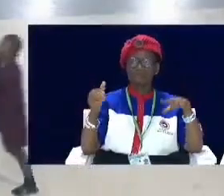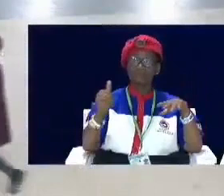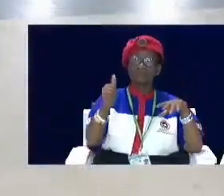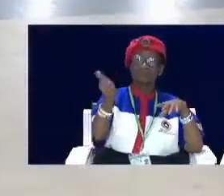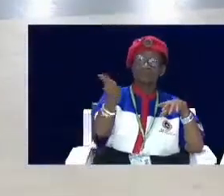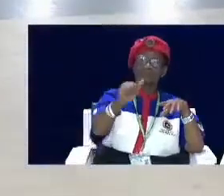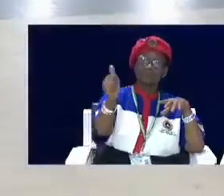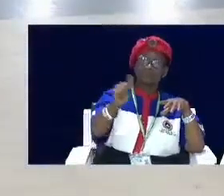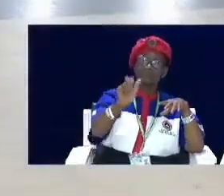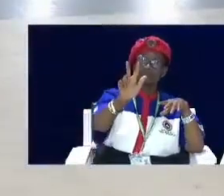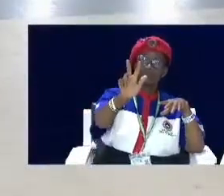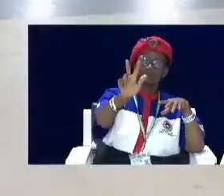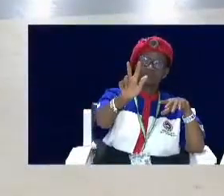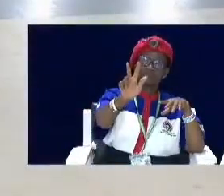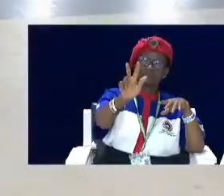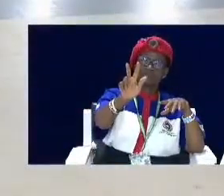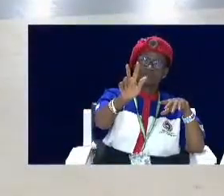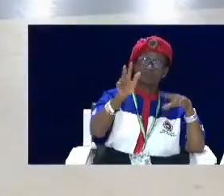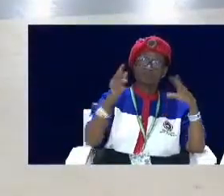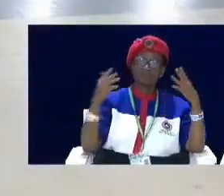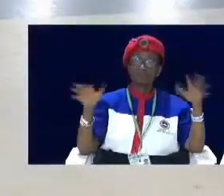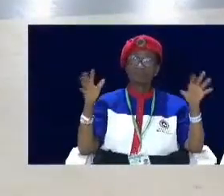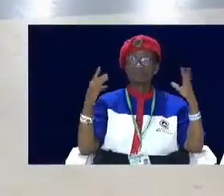13. Etala.